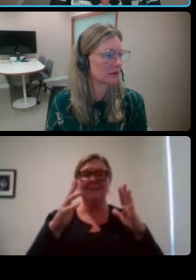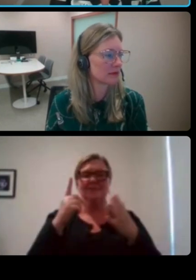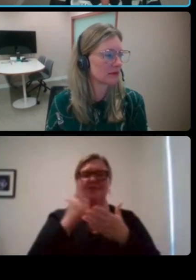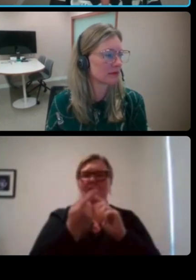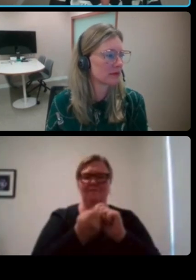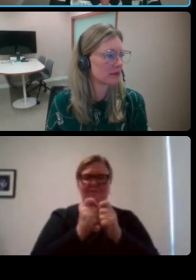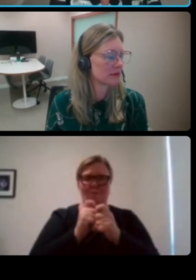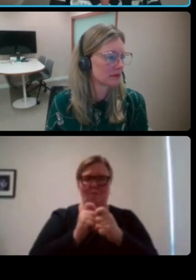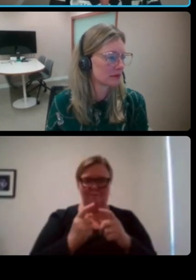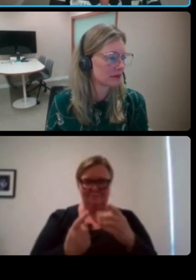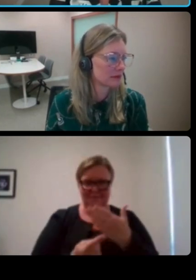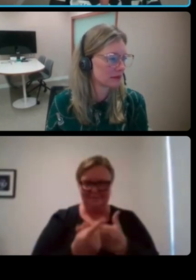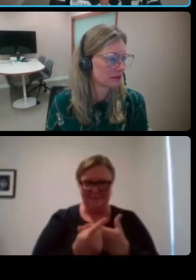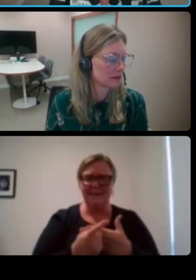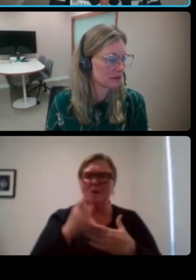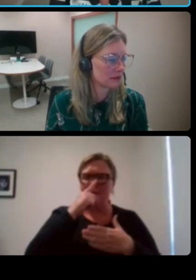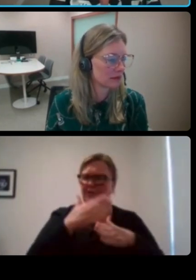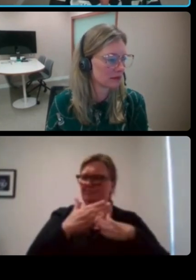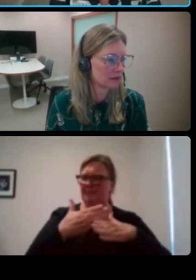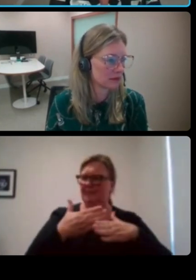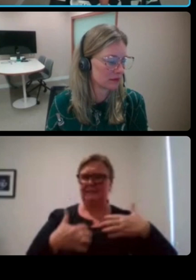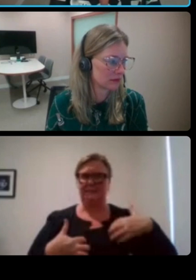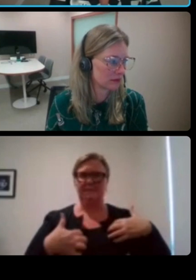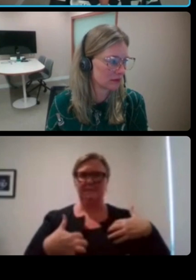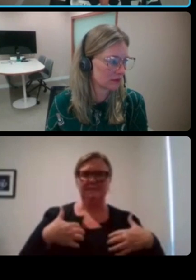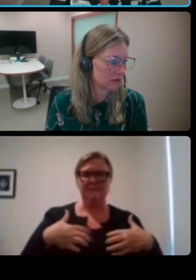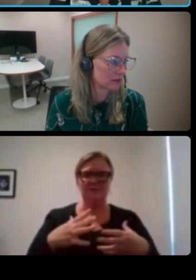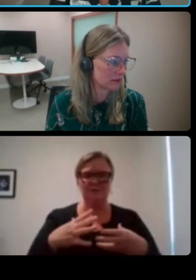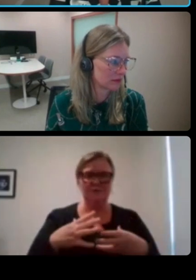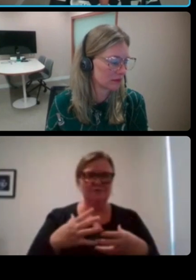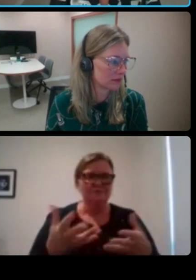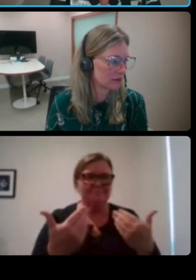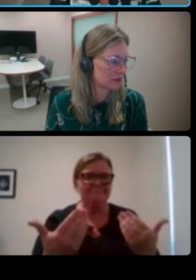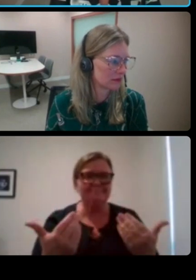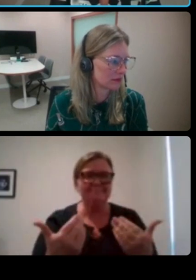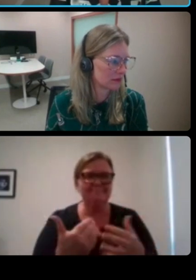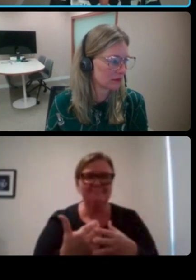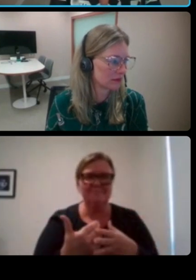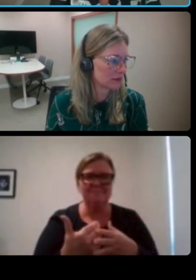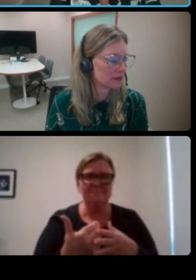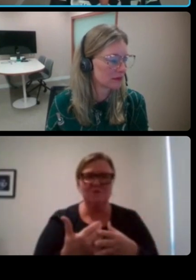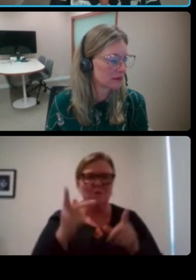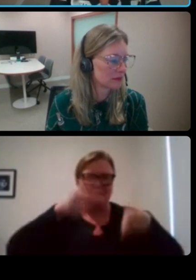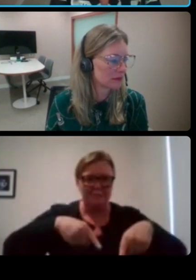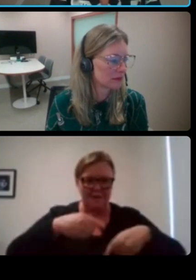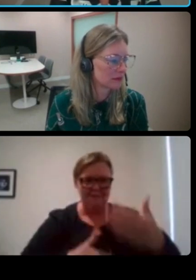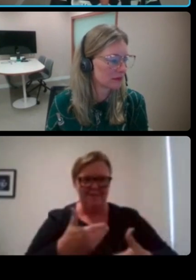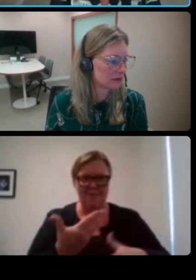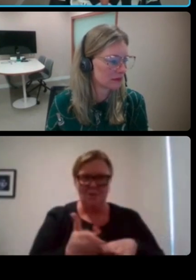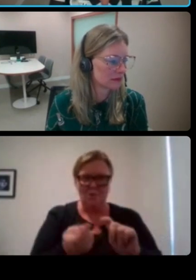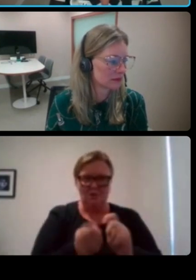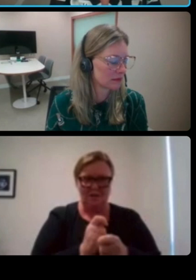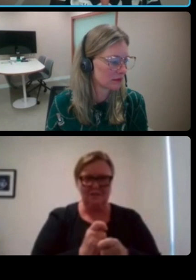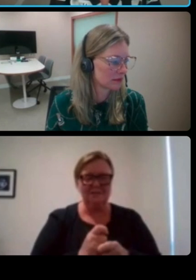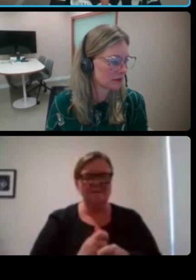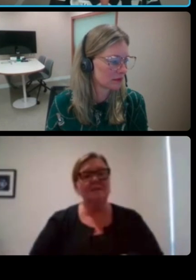people are keen to be able to get that to be able to implement them as much as possible. In